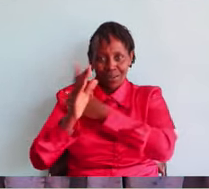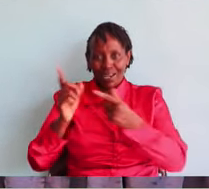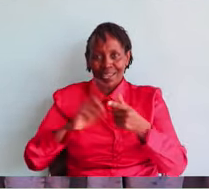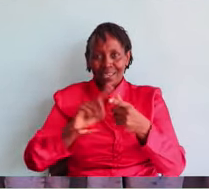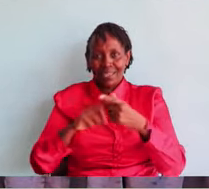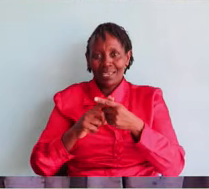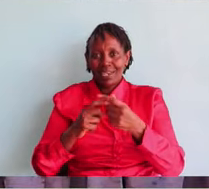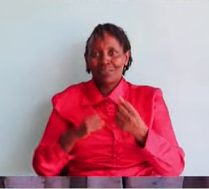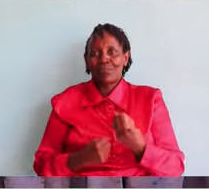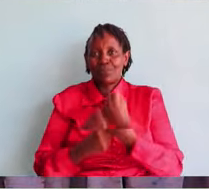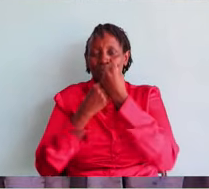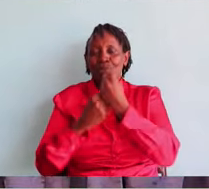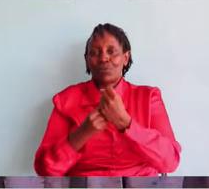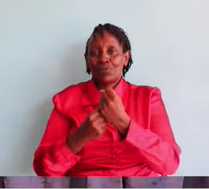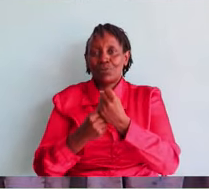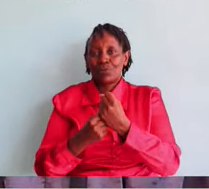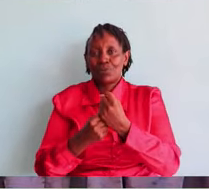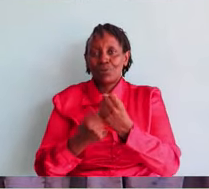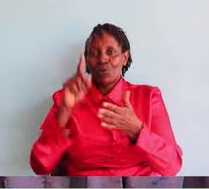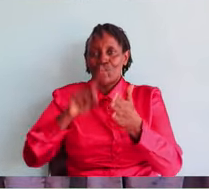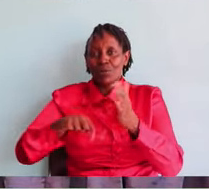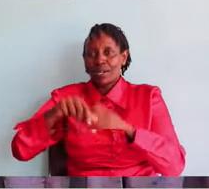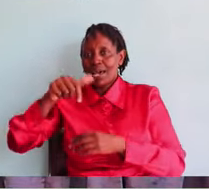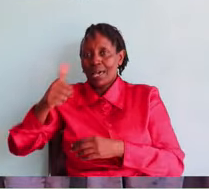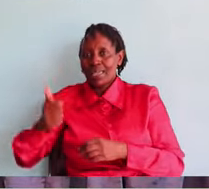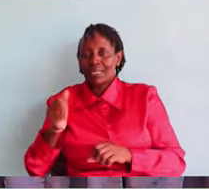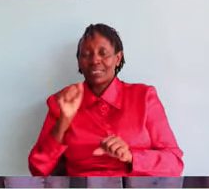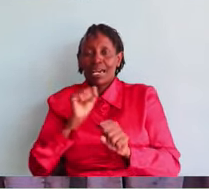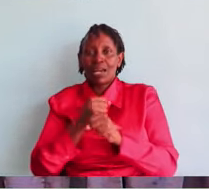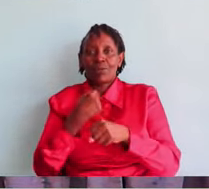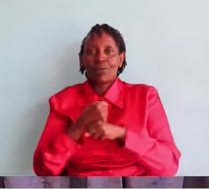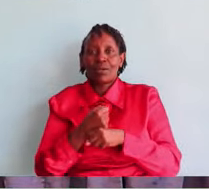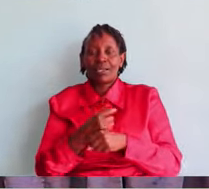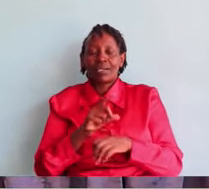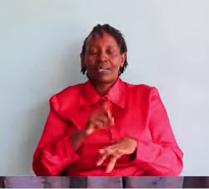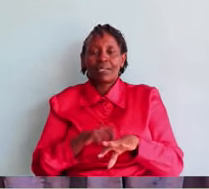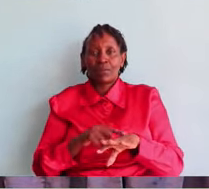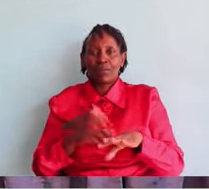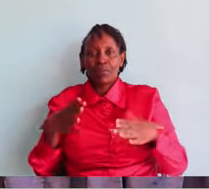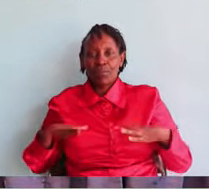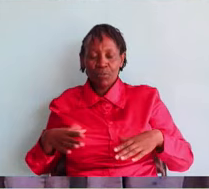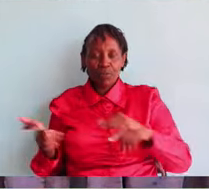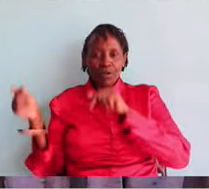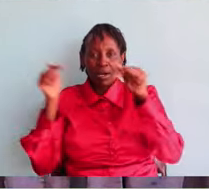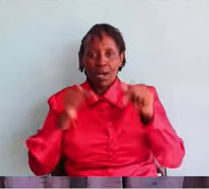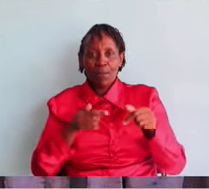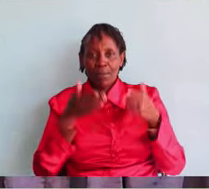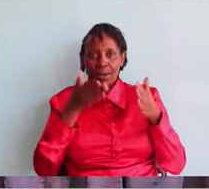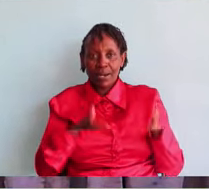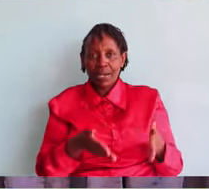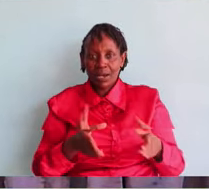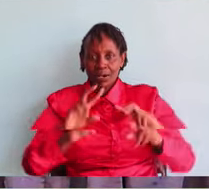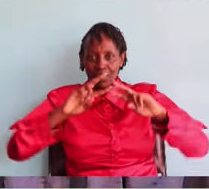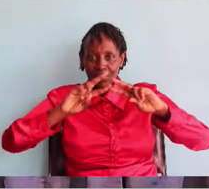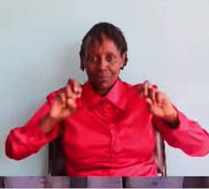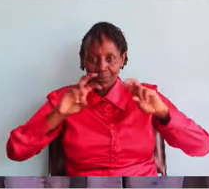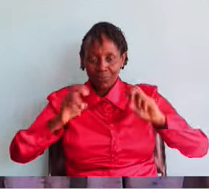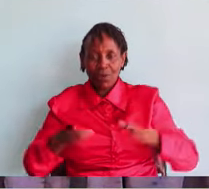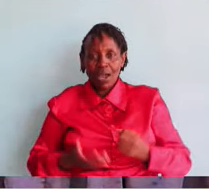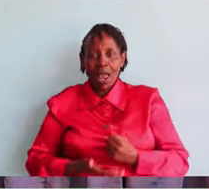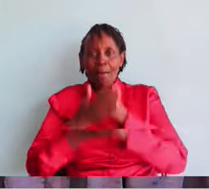Love Inc. is doing. And of course, as he explained, even when people come here to church to seek for help,